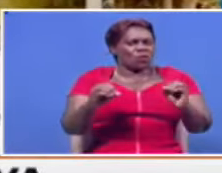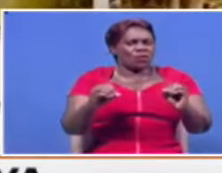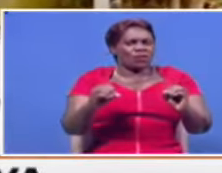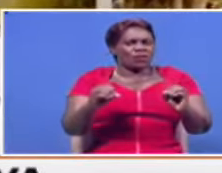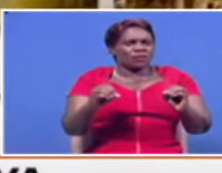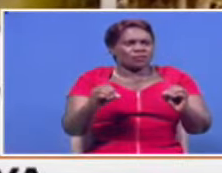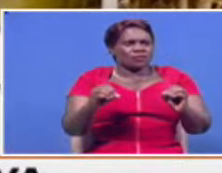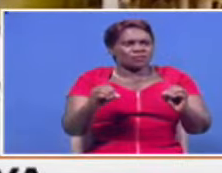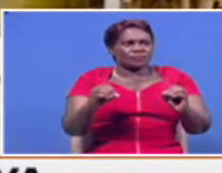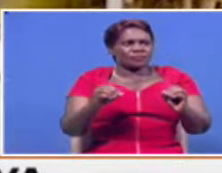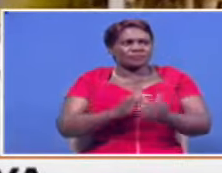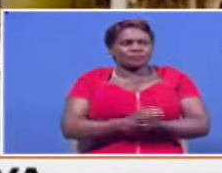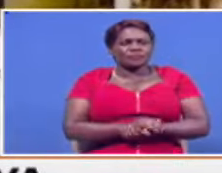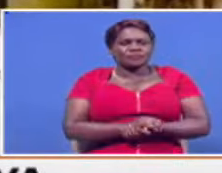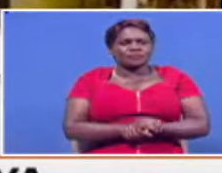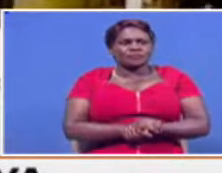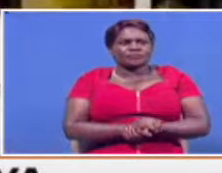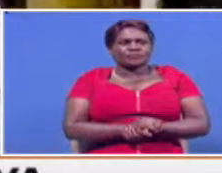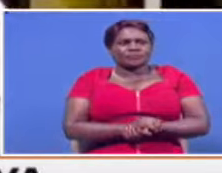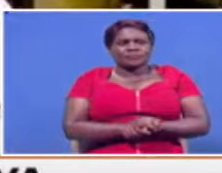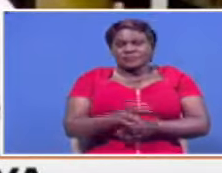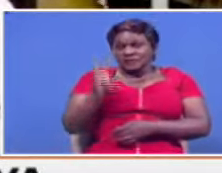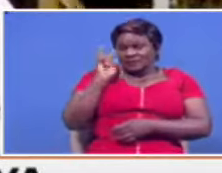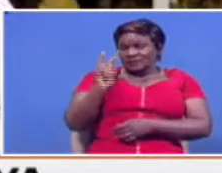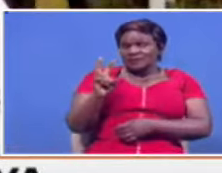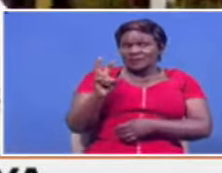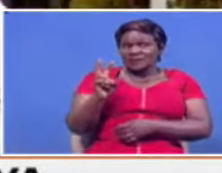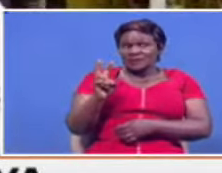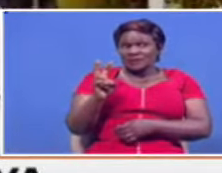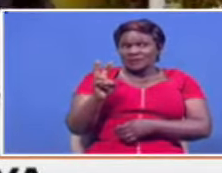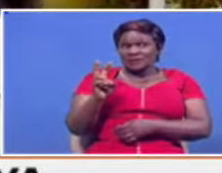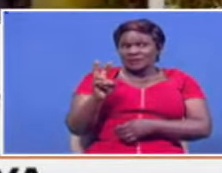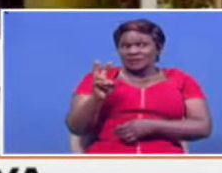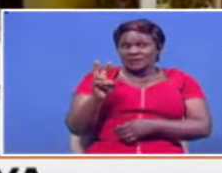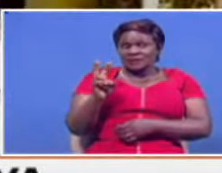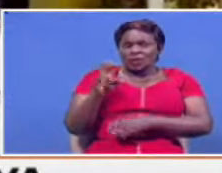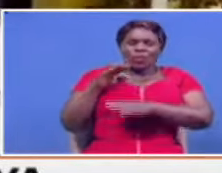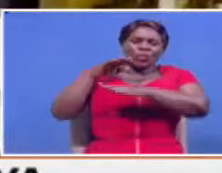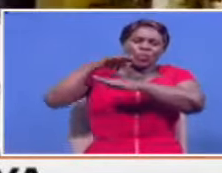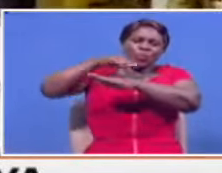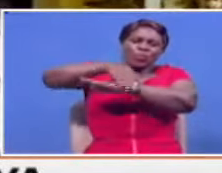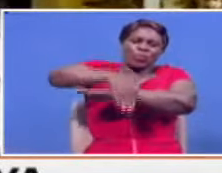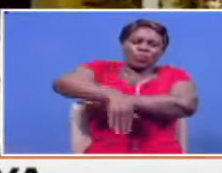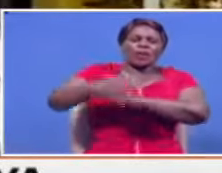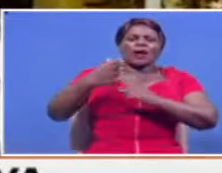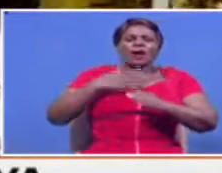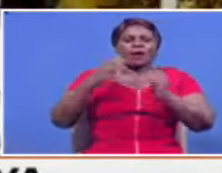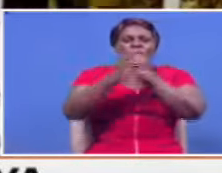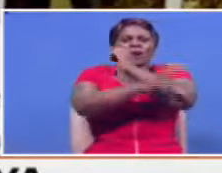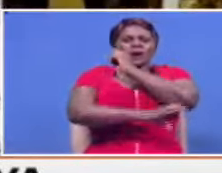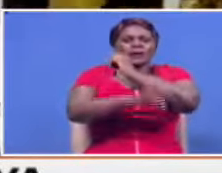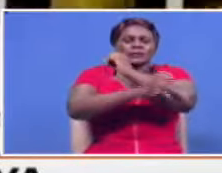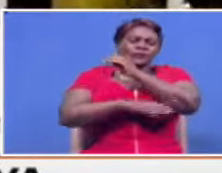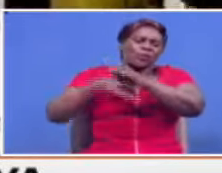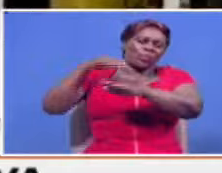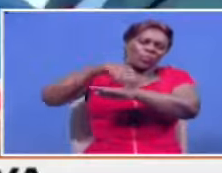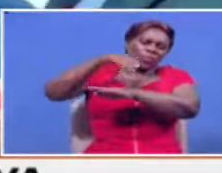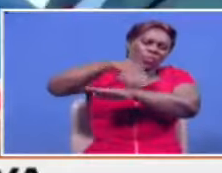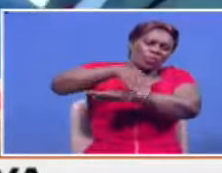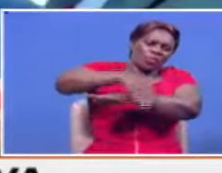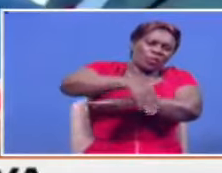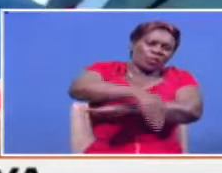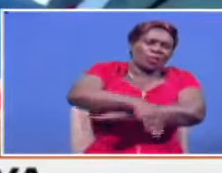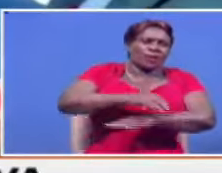EACC to go to behave this way. So you can actually see a degeneration of our country going down the drain